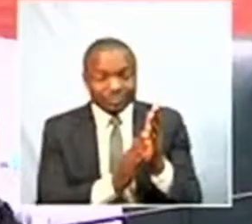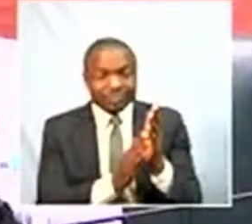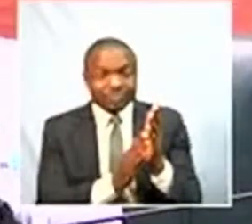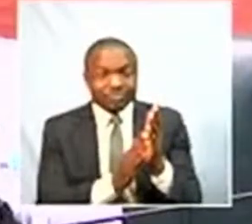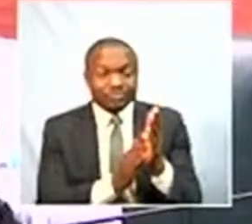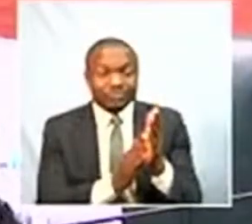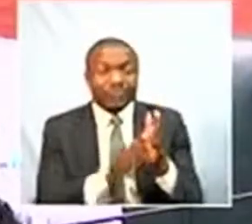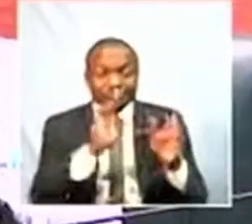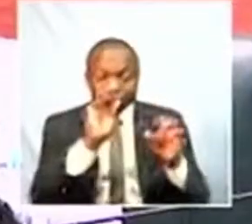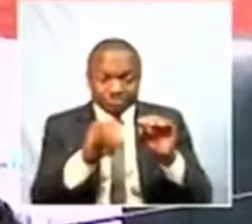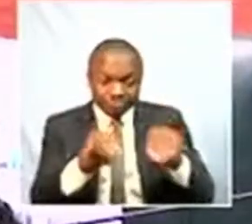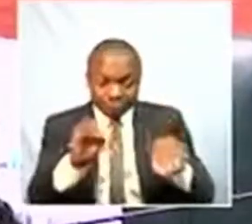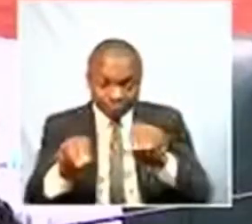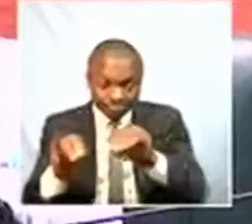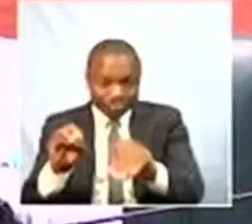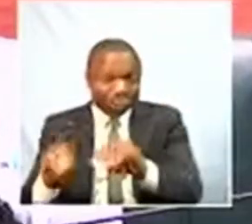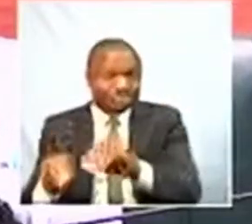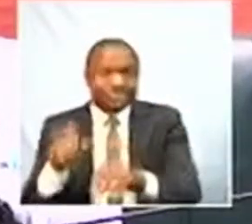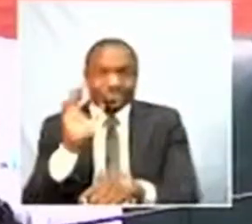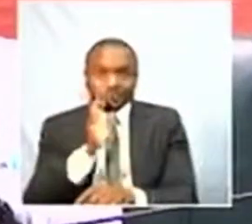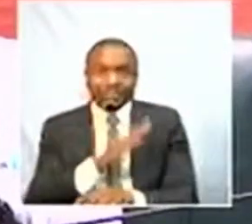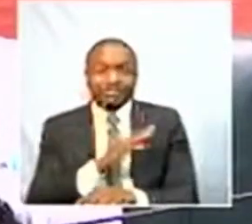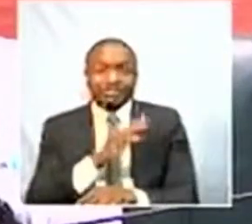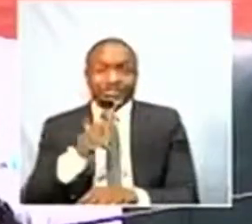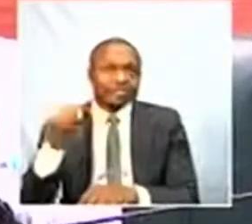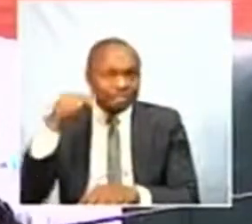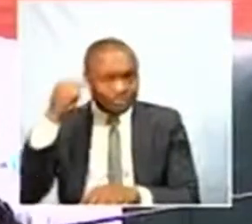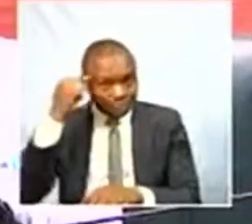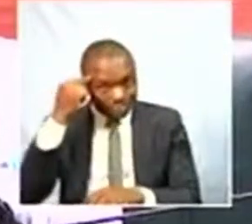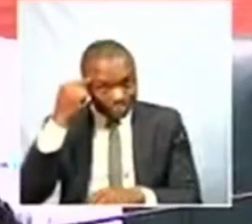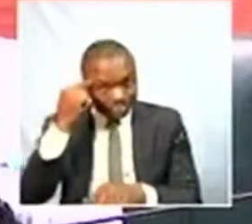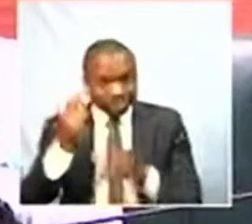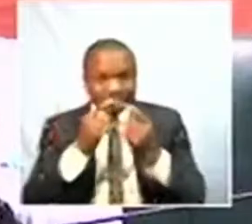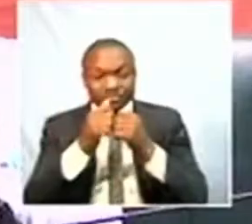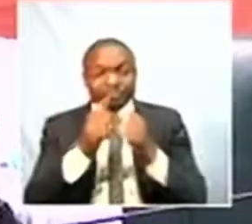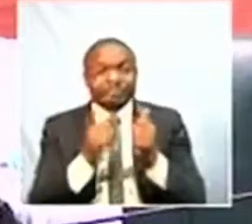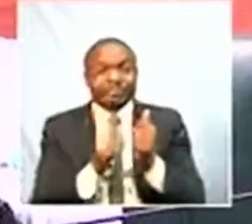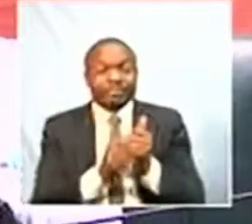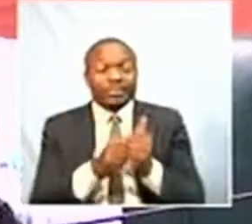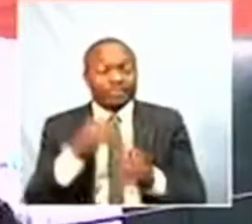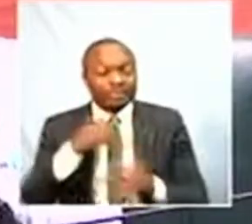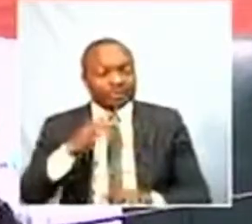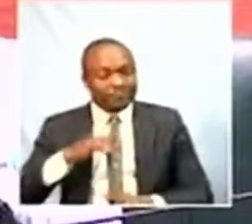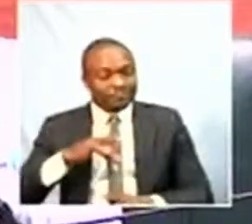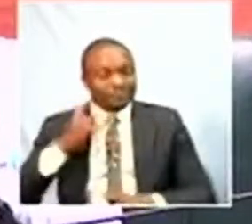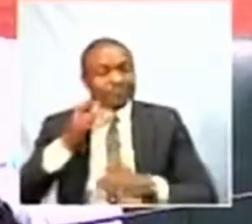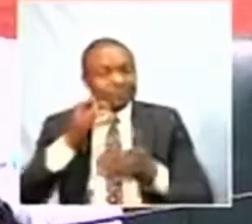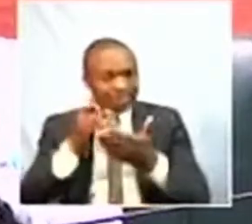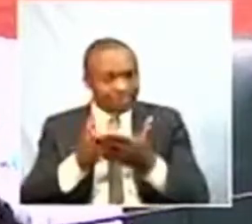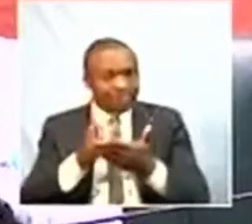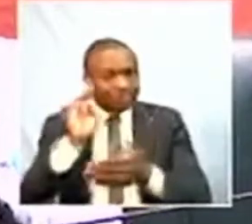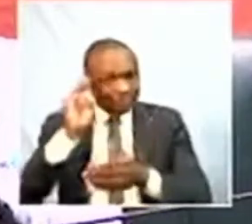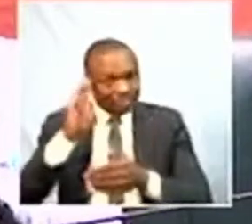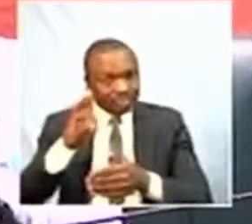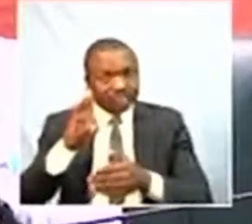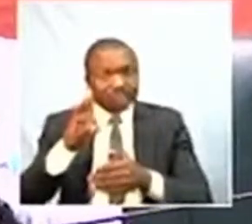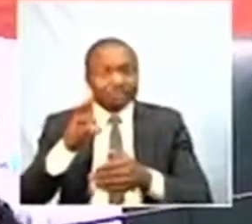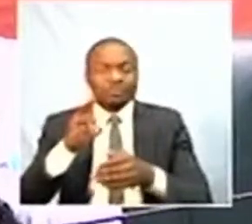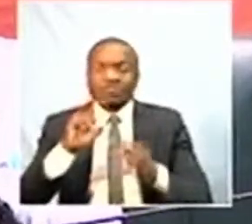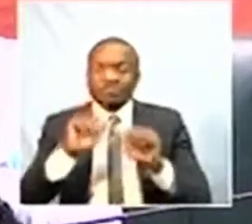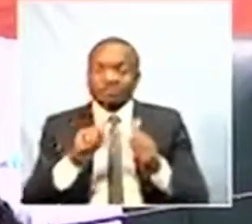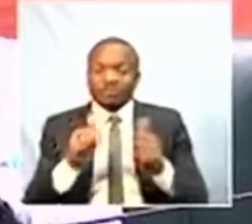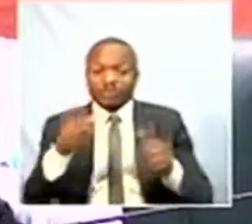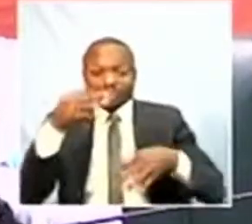went through with the activity that the government talked about. Madam Speaker, I feel this would have been more